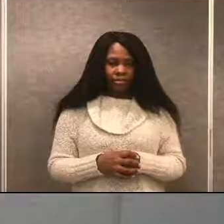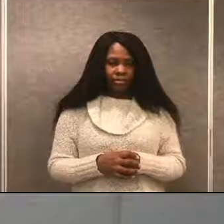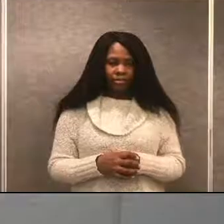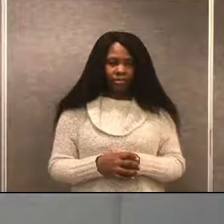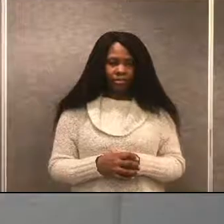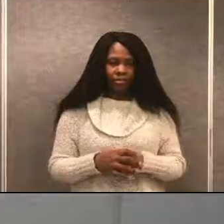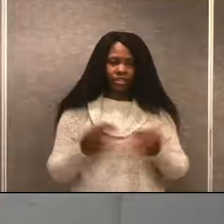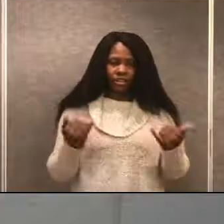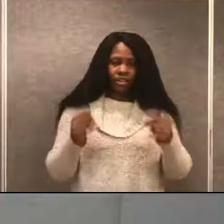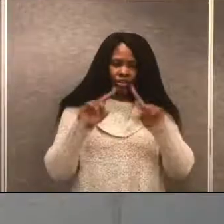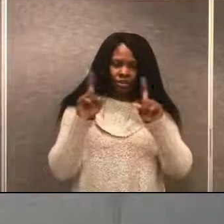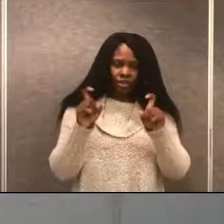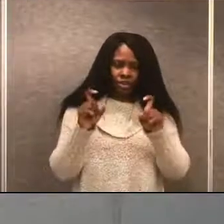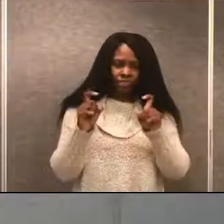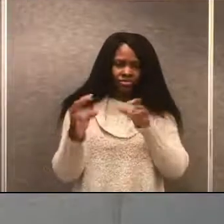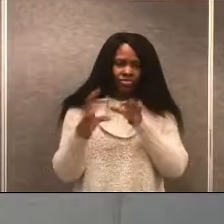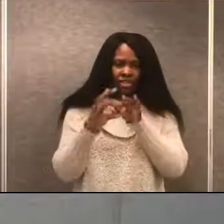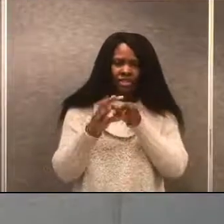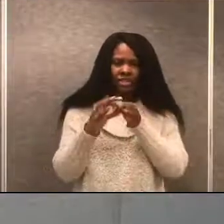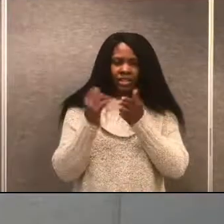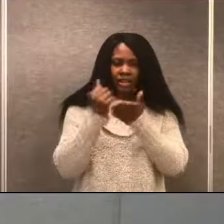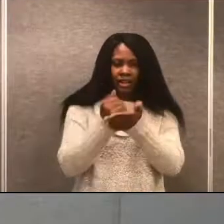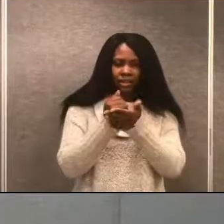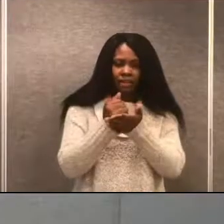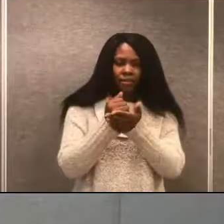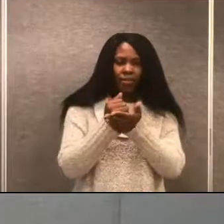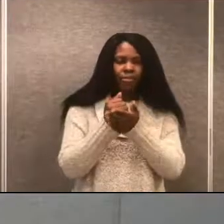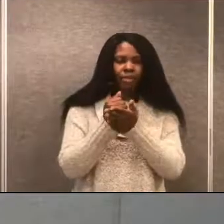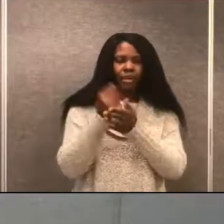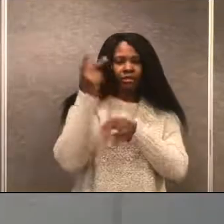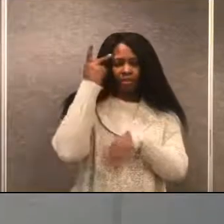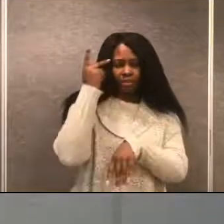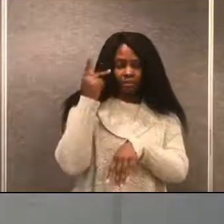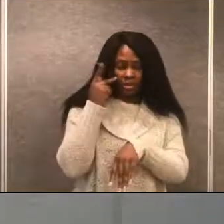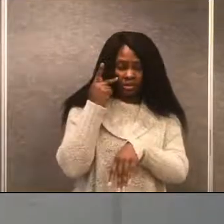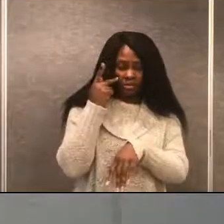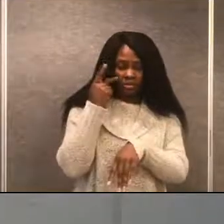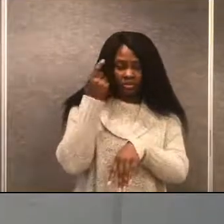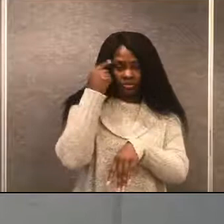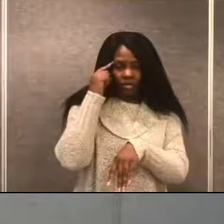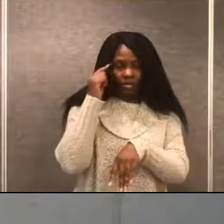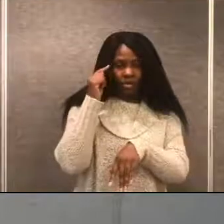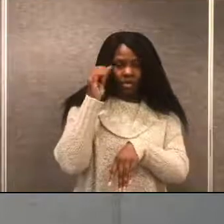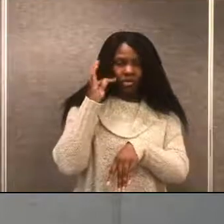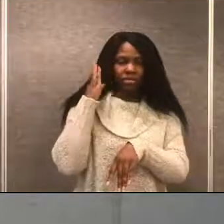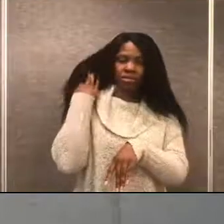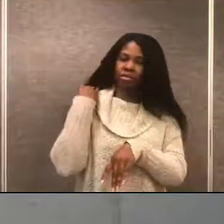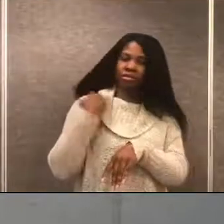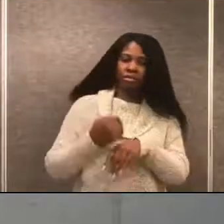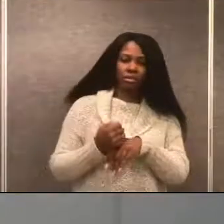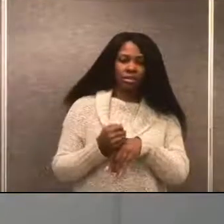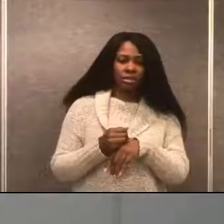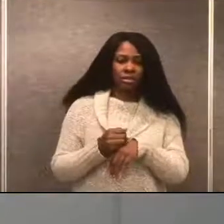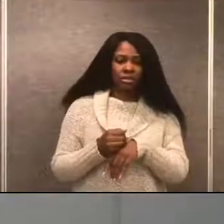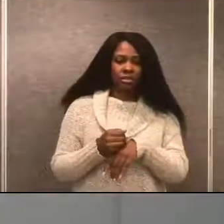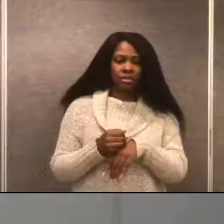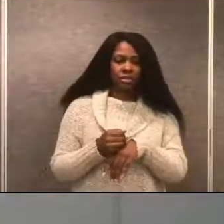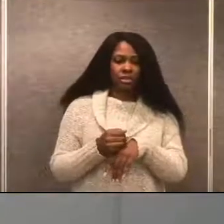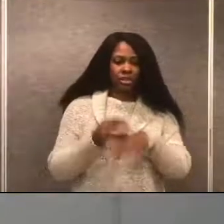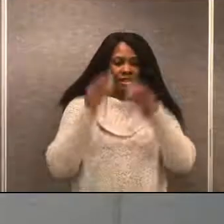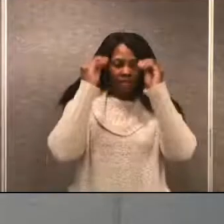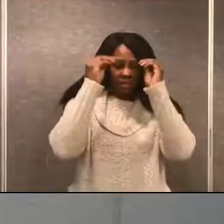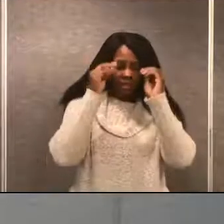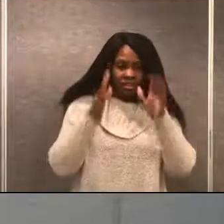parents, and we talked about a little bit about the kind of social and mental health that can be for parents. What about teachers? What's being offered for teachers who are